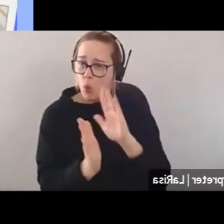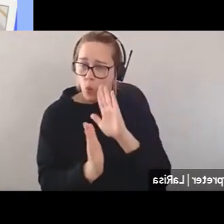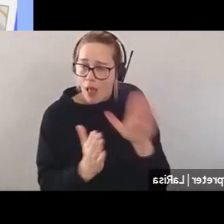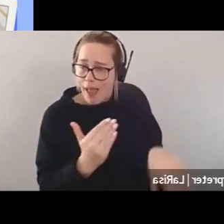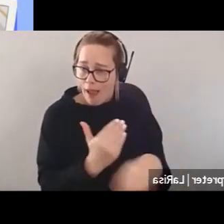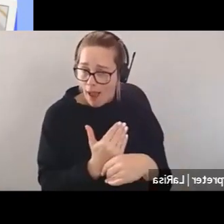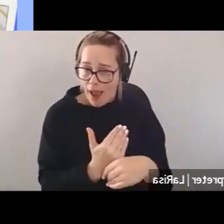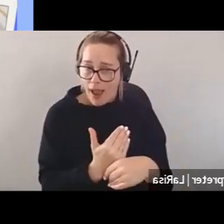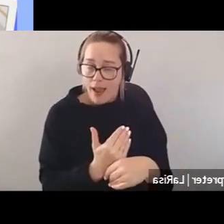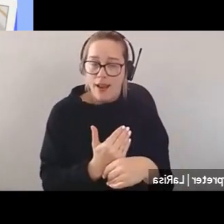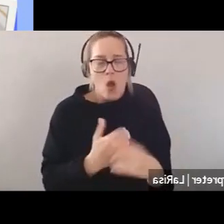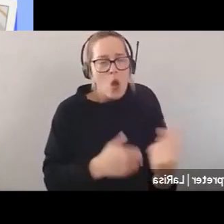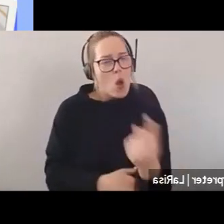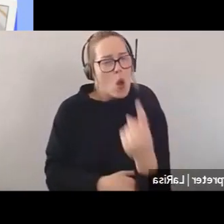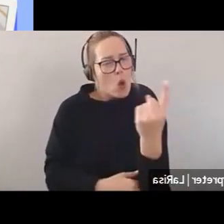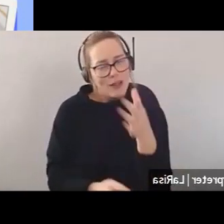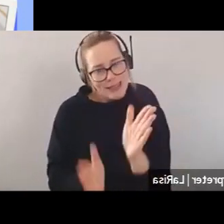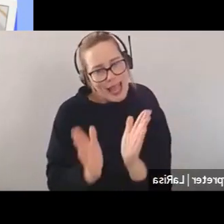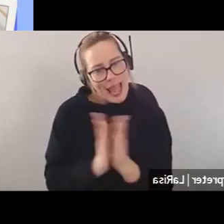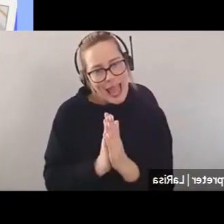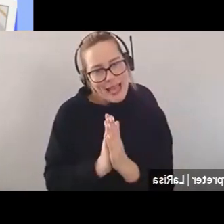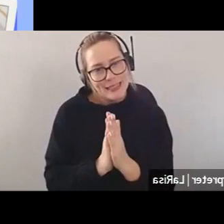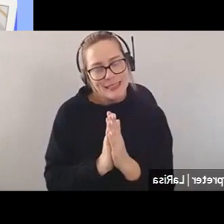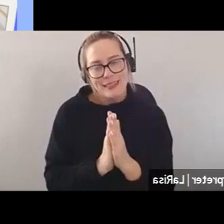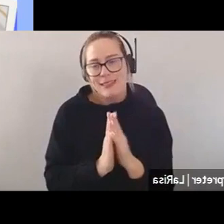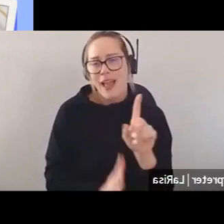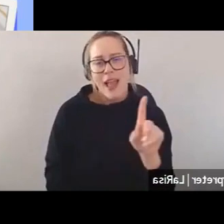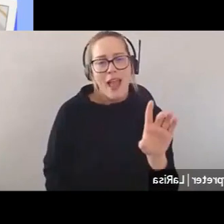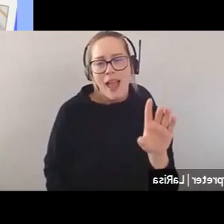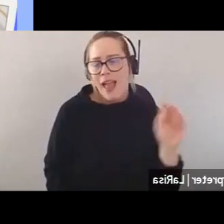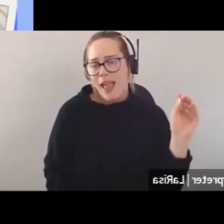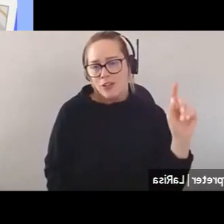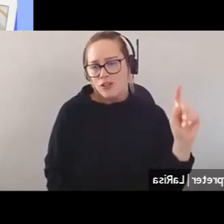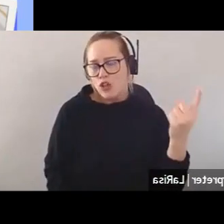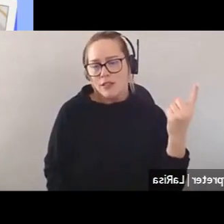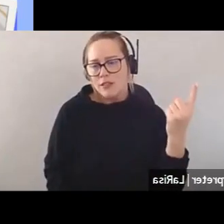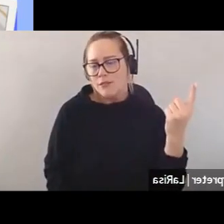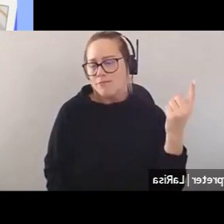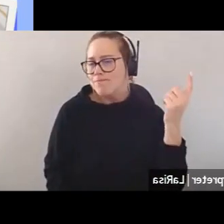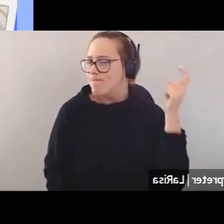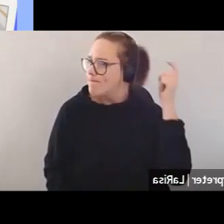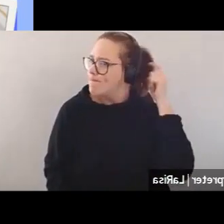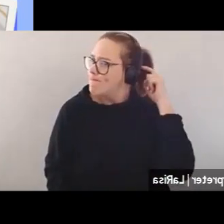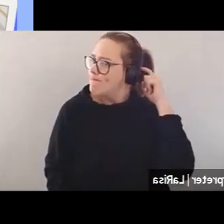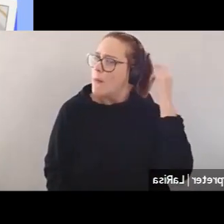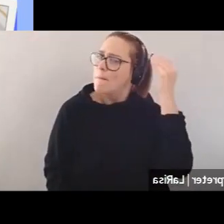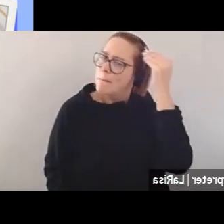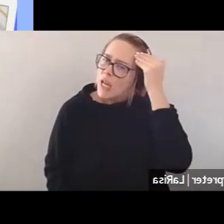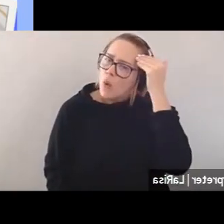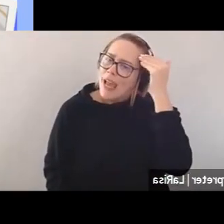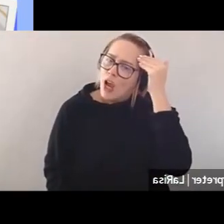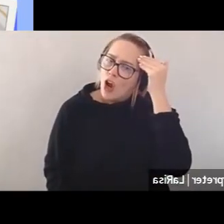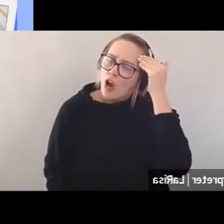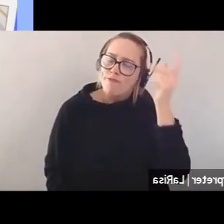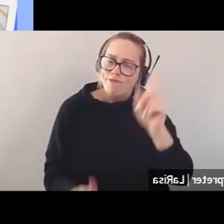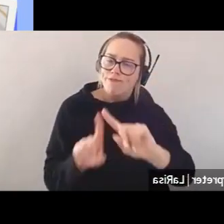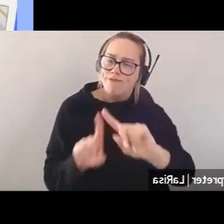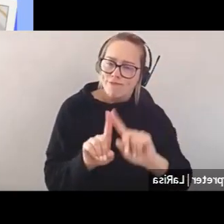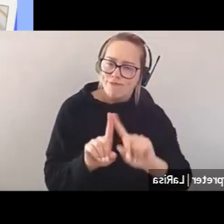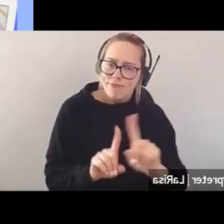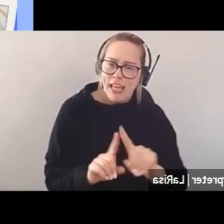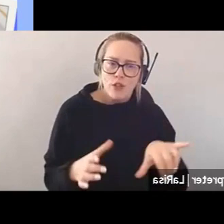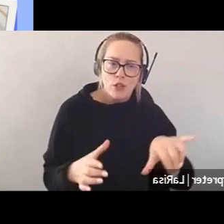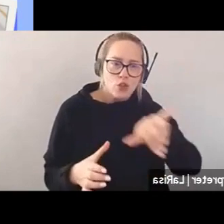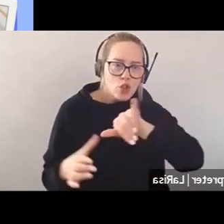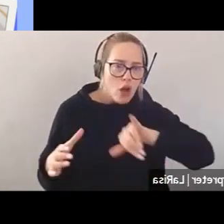do you have an alternative? You can ask for olive oil when you're at a restaurant, but always ask. And just